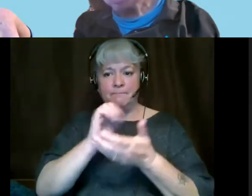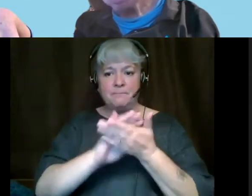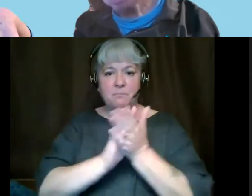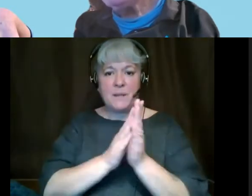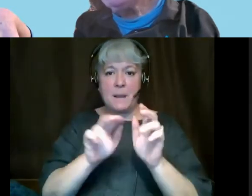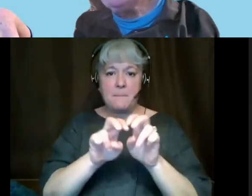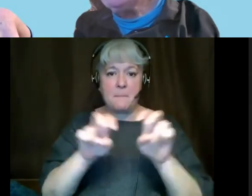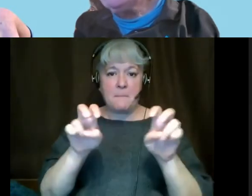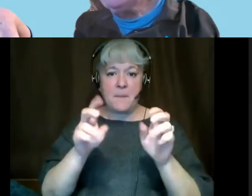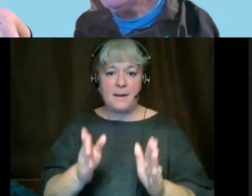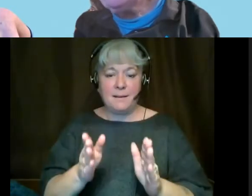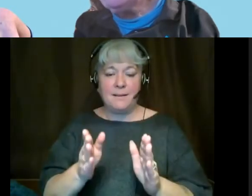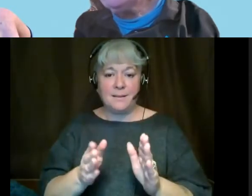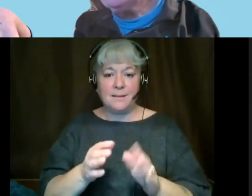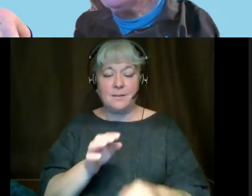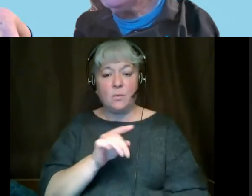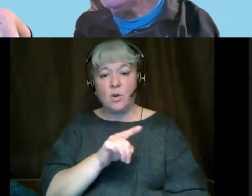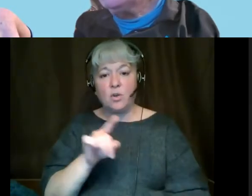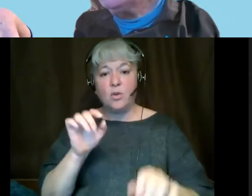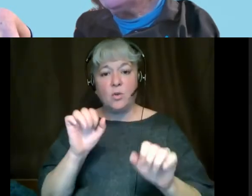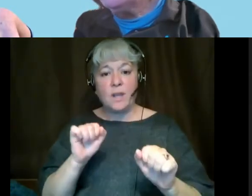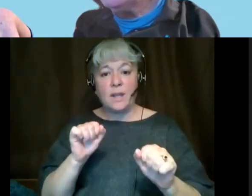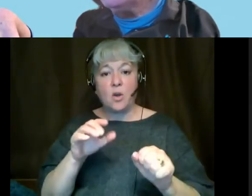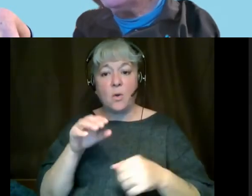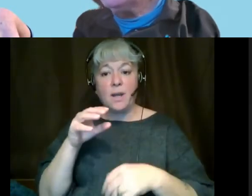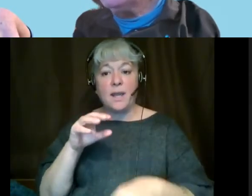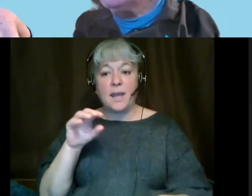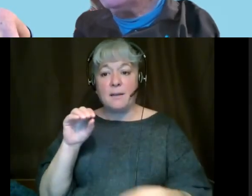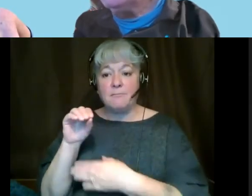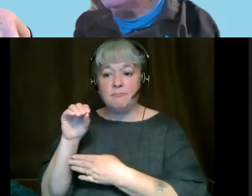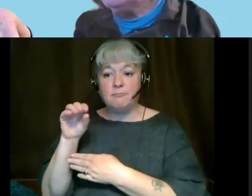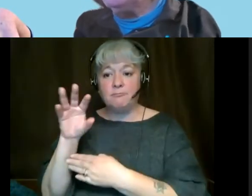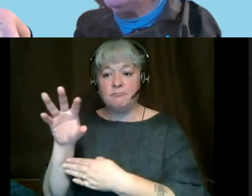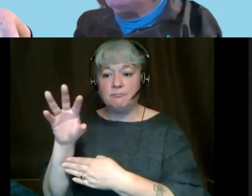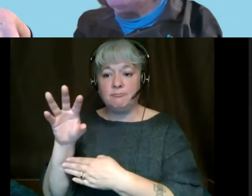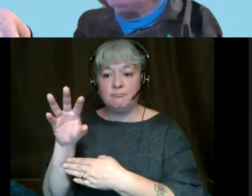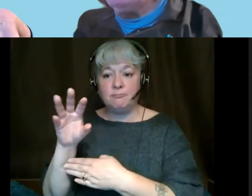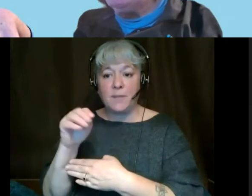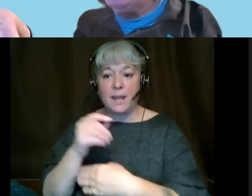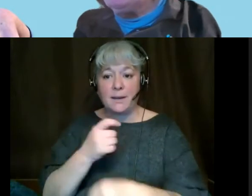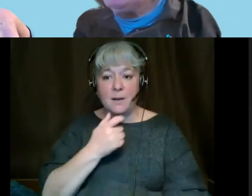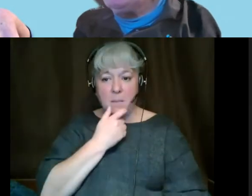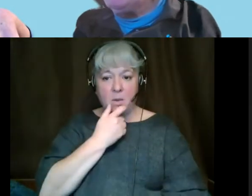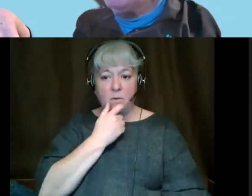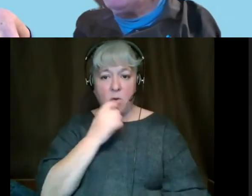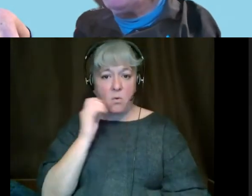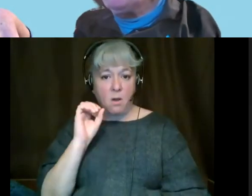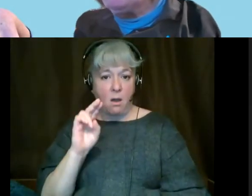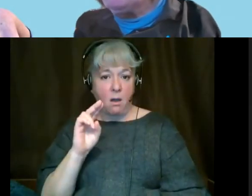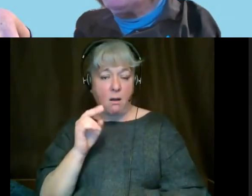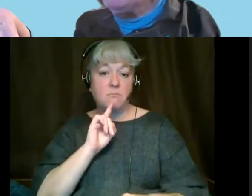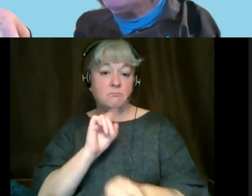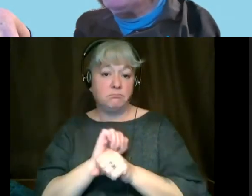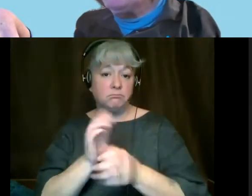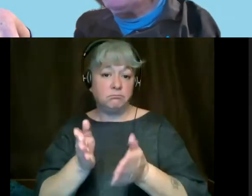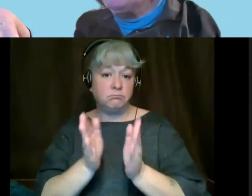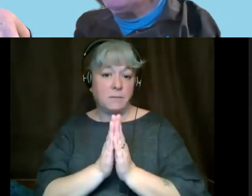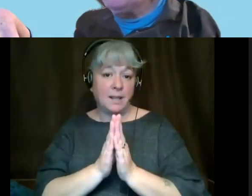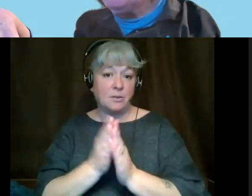you can turn on your camera and your microphone and actually ask your question